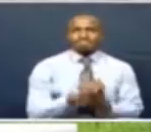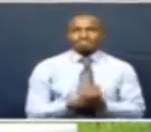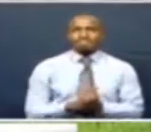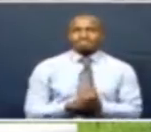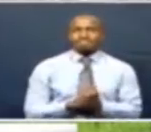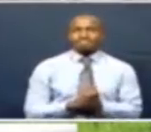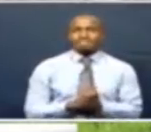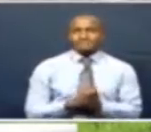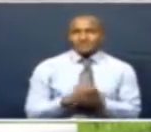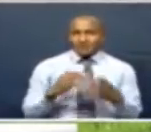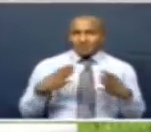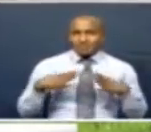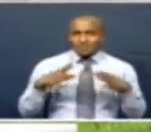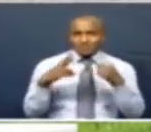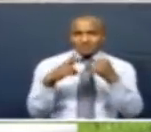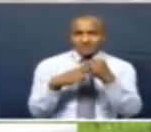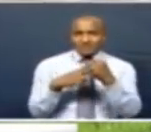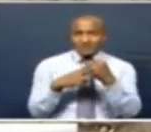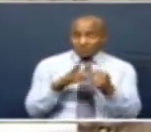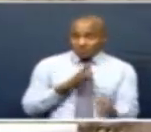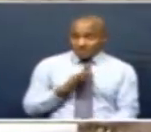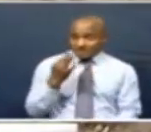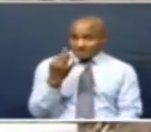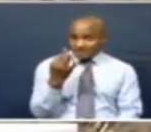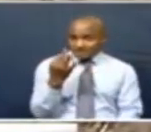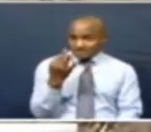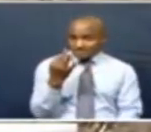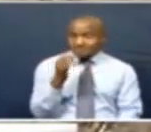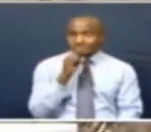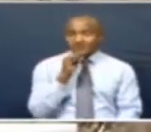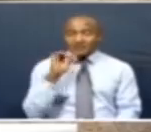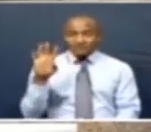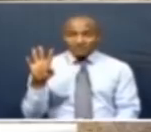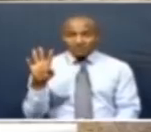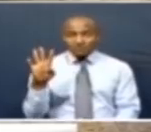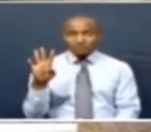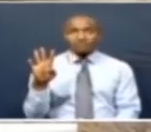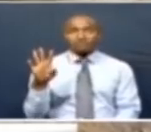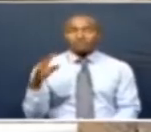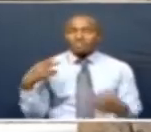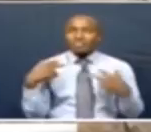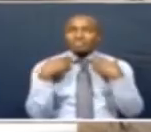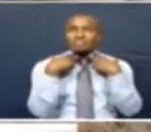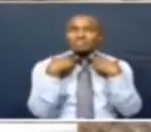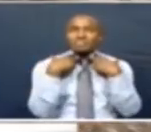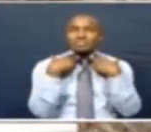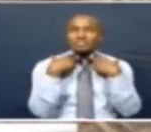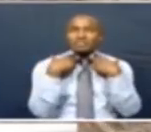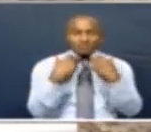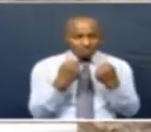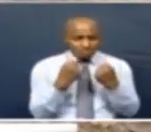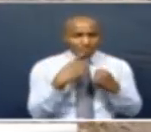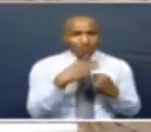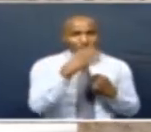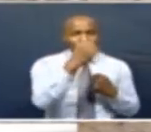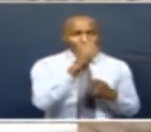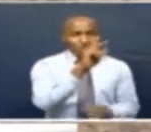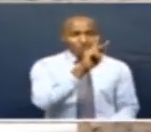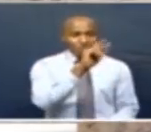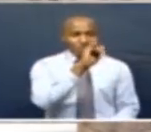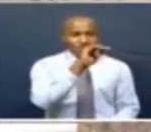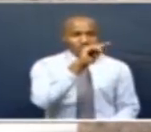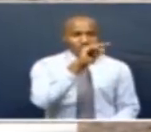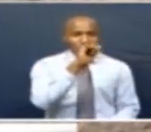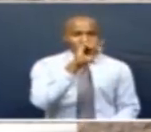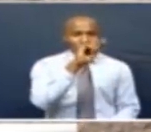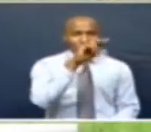friends, including 3 women and 4 men, were trapped in the vehicle. They were headed to Munyaka area near Kinongop to recover a